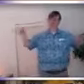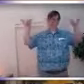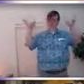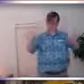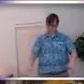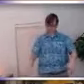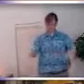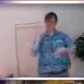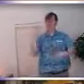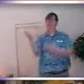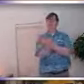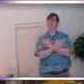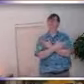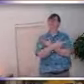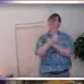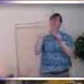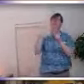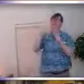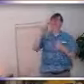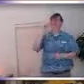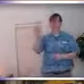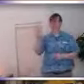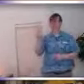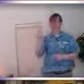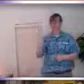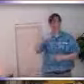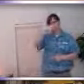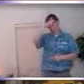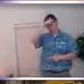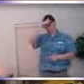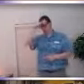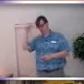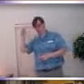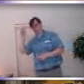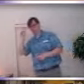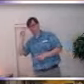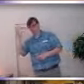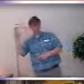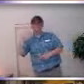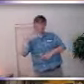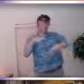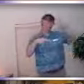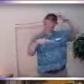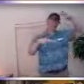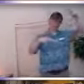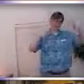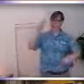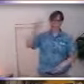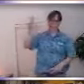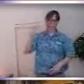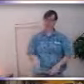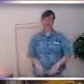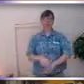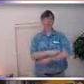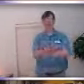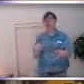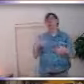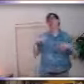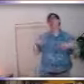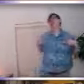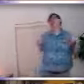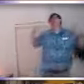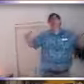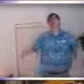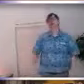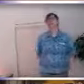love to the number twos. Remember the number twos, the level twos? All they know is fear. All